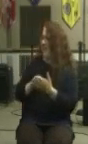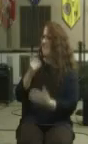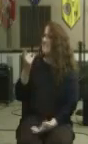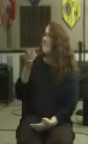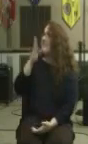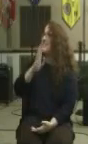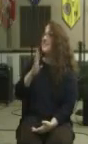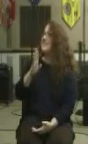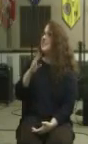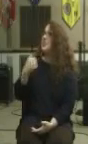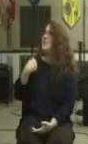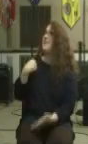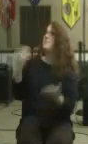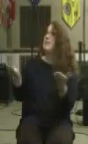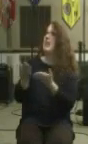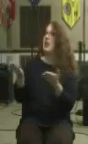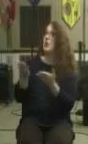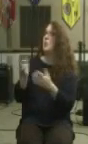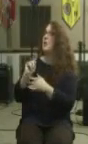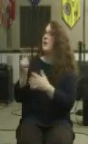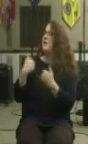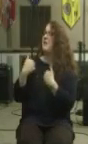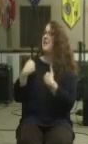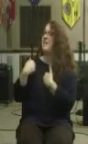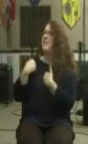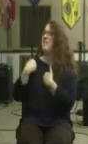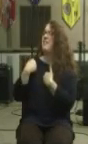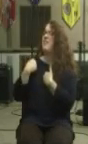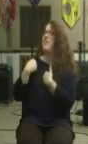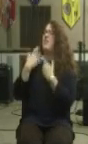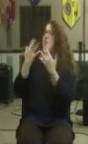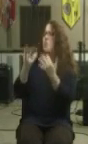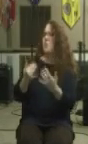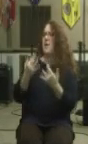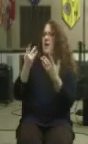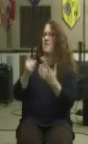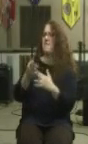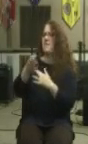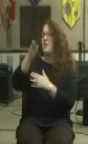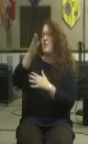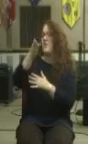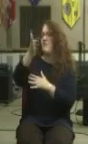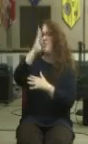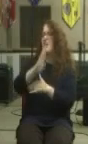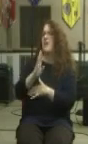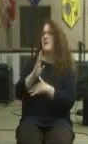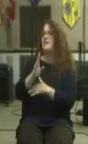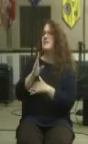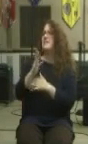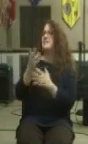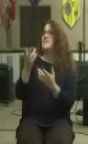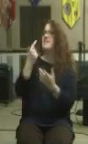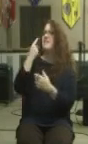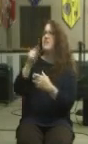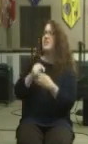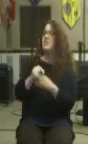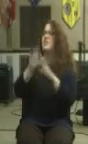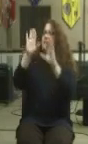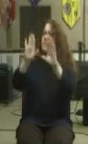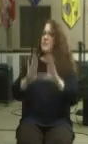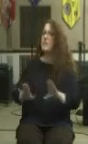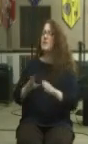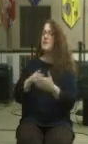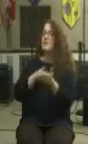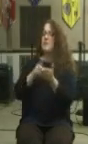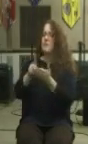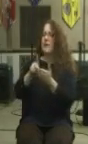What would you tell me that? You know, you got me here to where, you know, we have to wait for God to do a miracle to pay bills, and you tell me